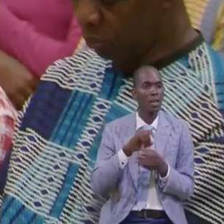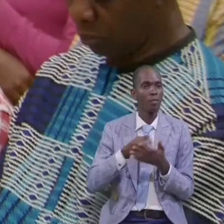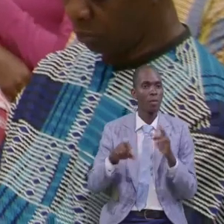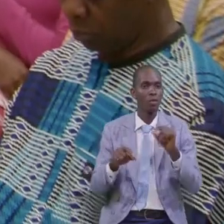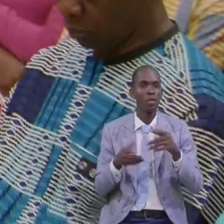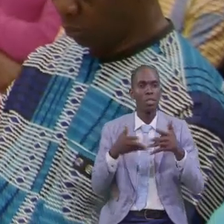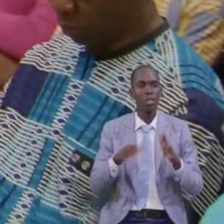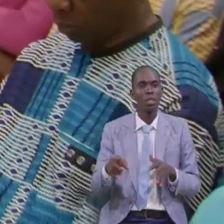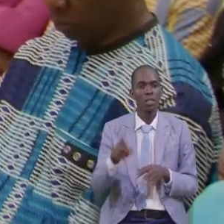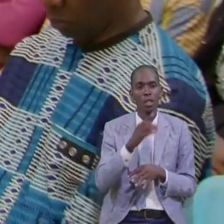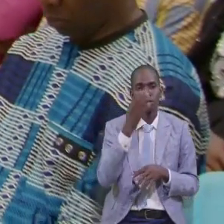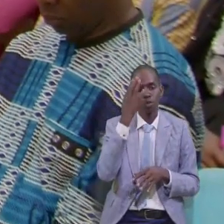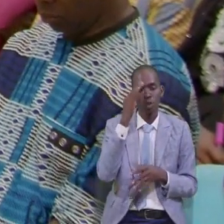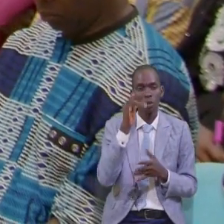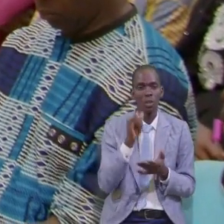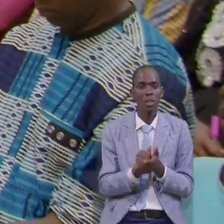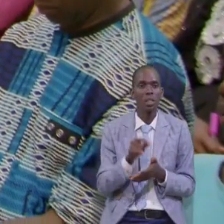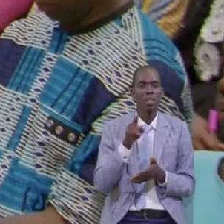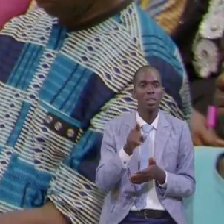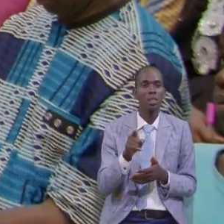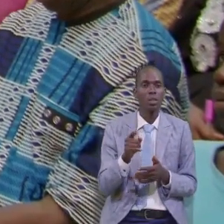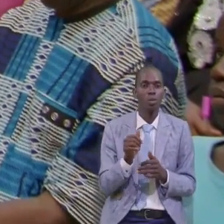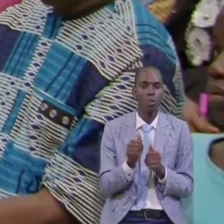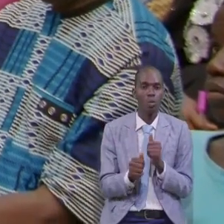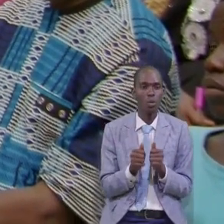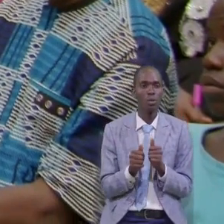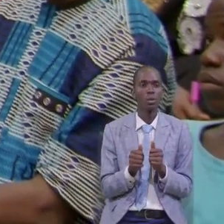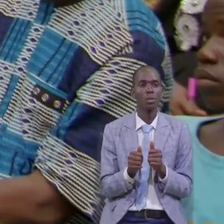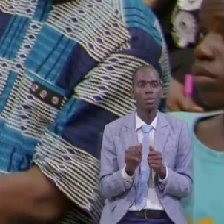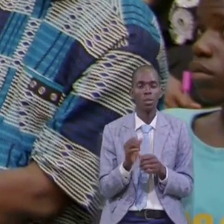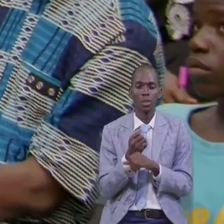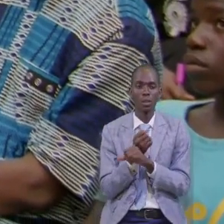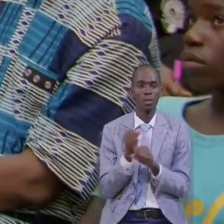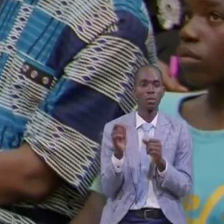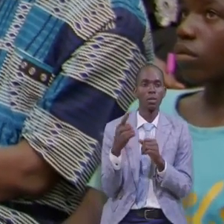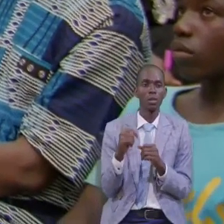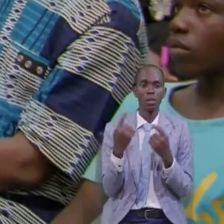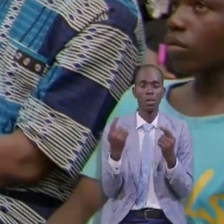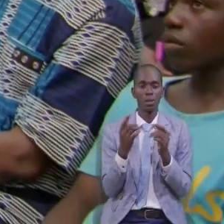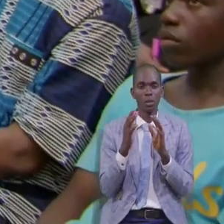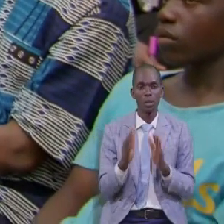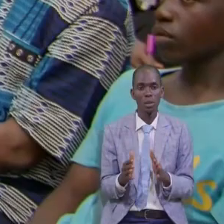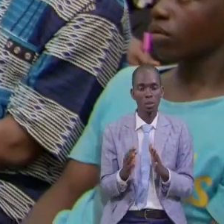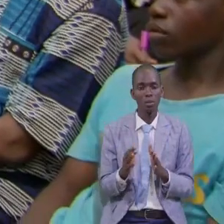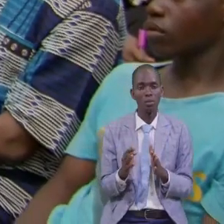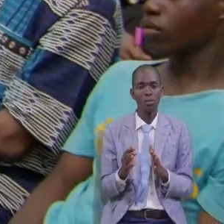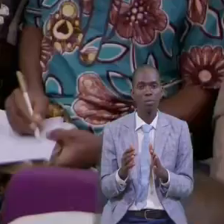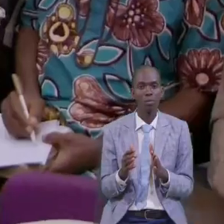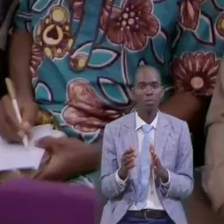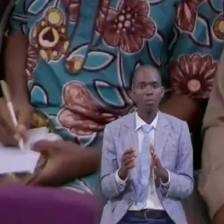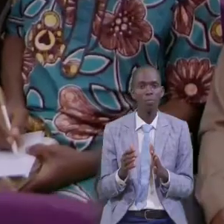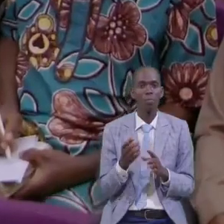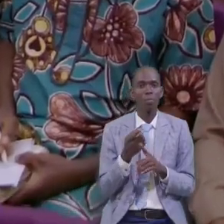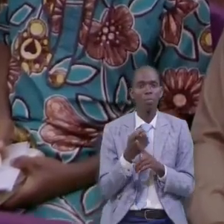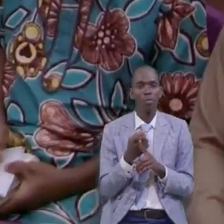let him know that he which converteth the sinner, he was a believer, he was